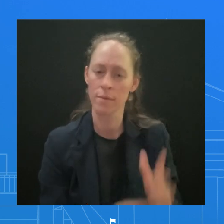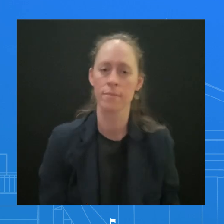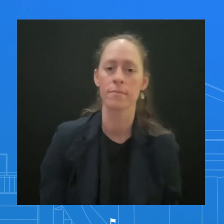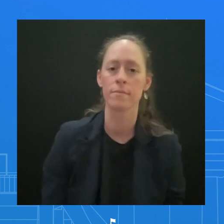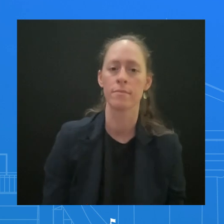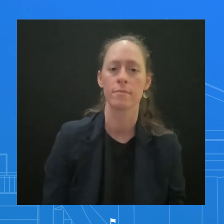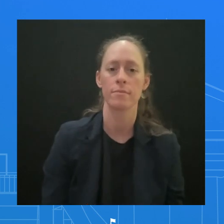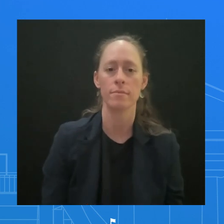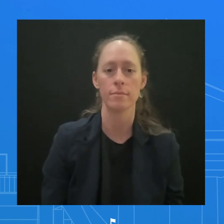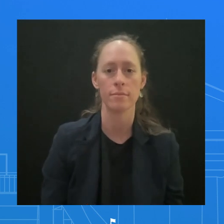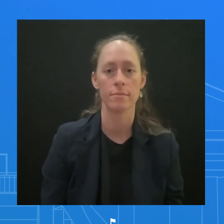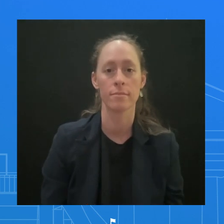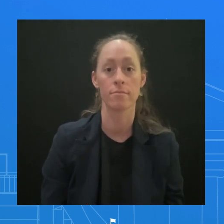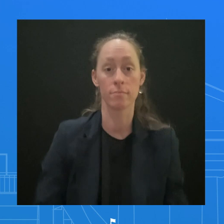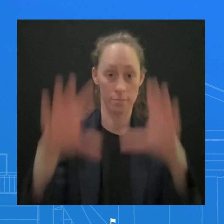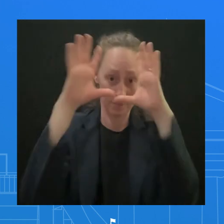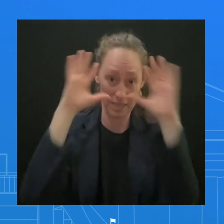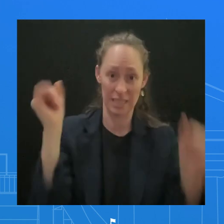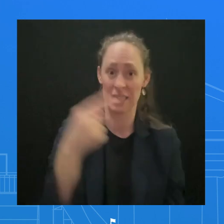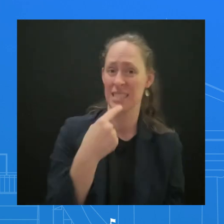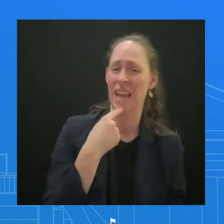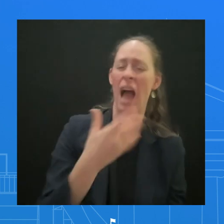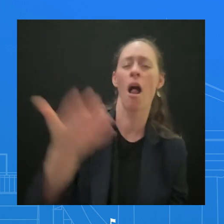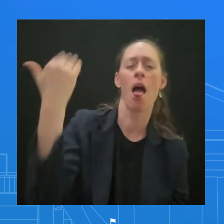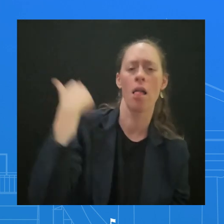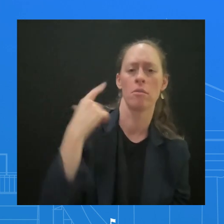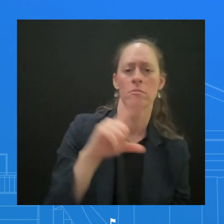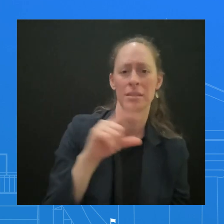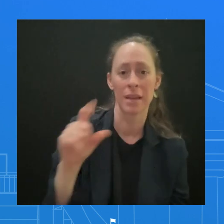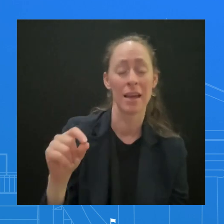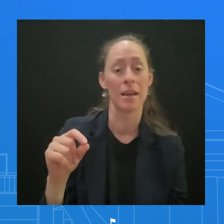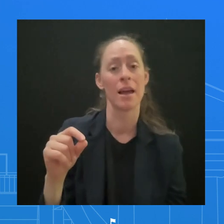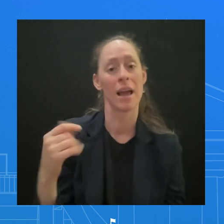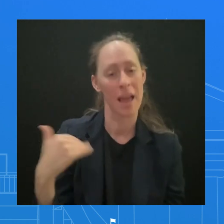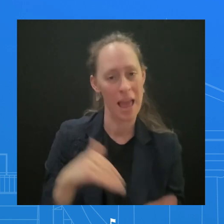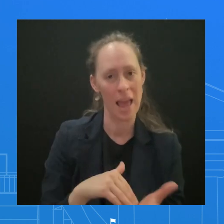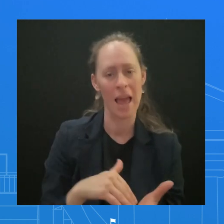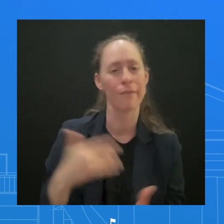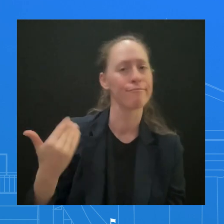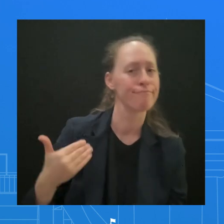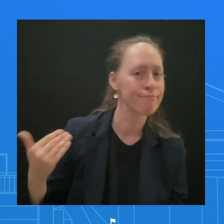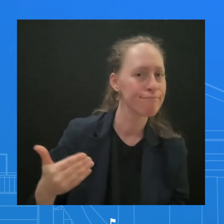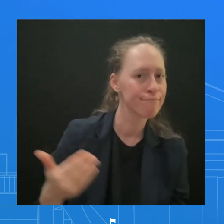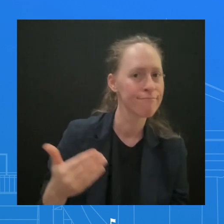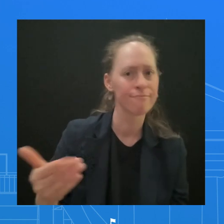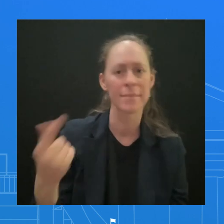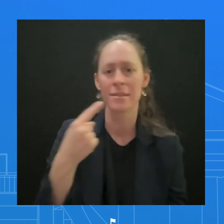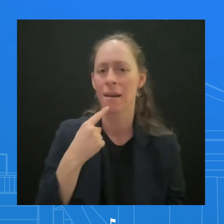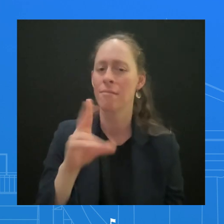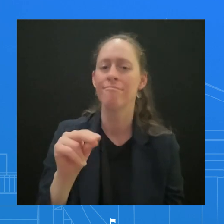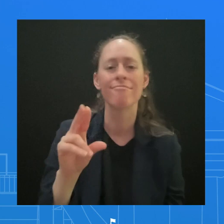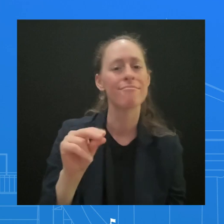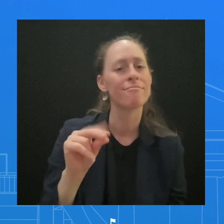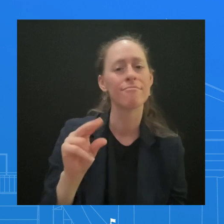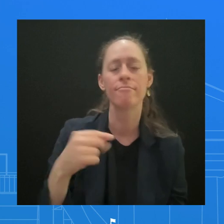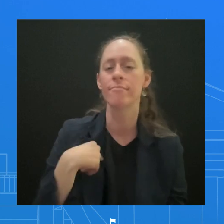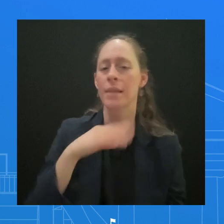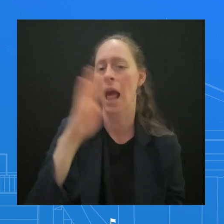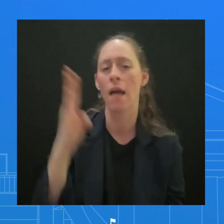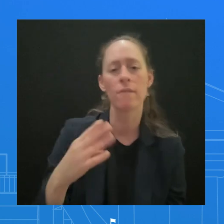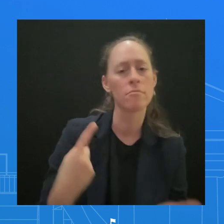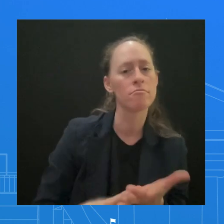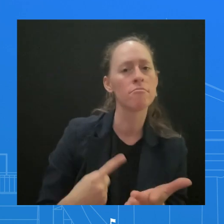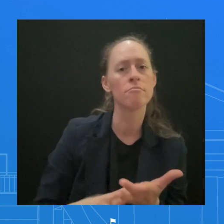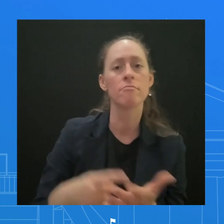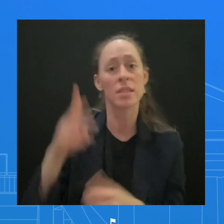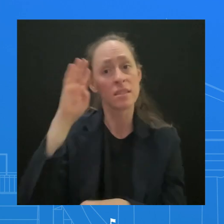the reaffirmations of that claim by his 2 press secretaries since then, that he never once discussed his son's overseas business dealings with him?